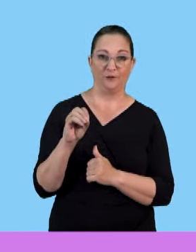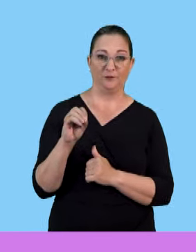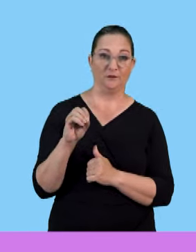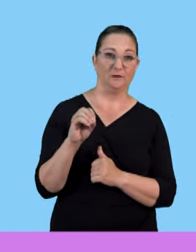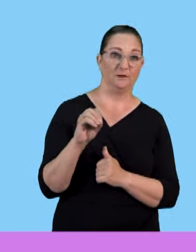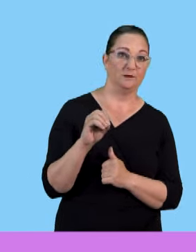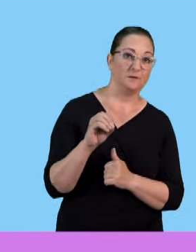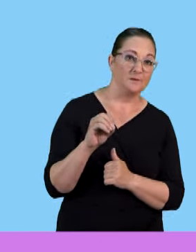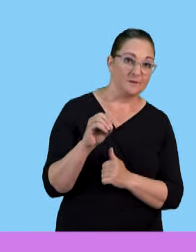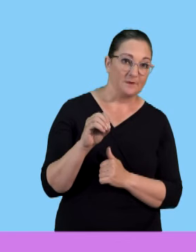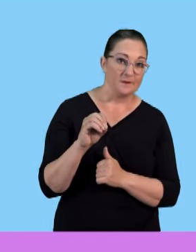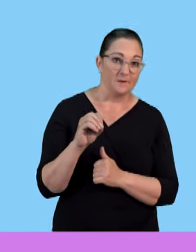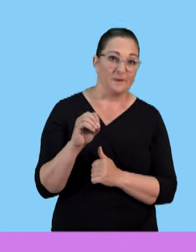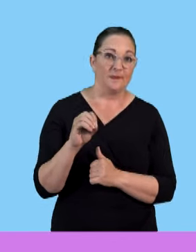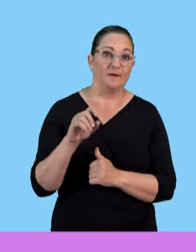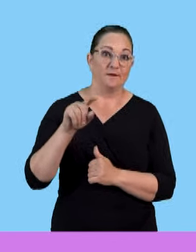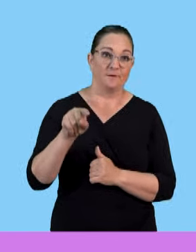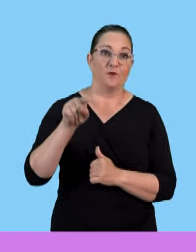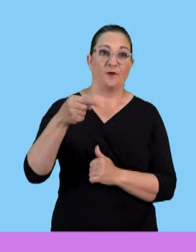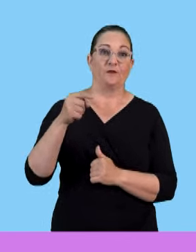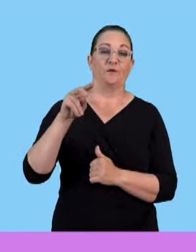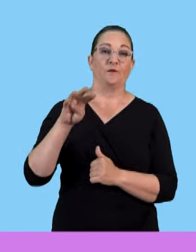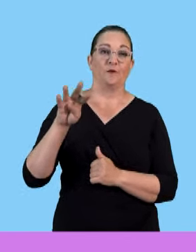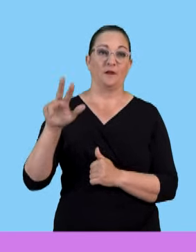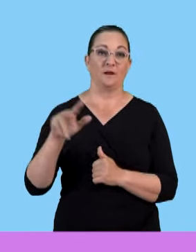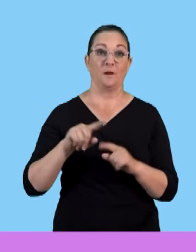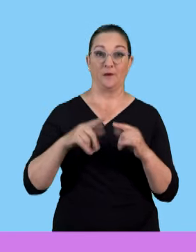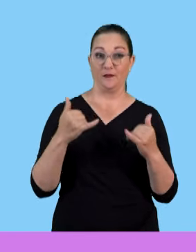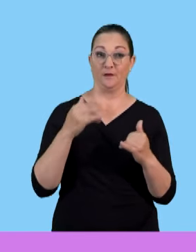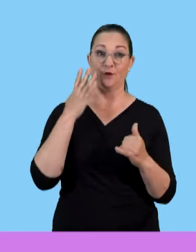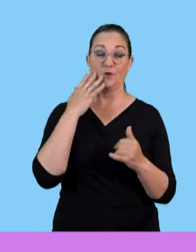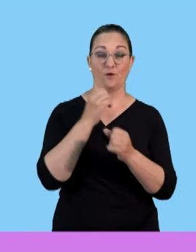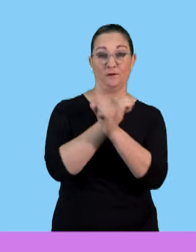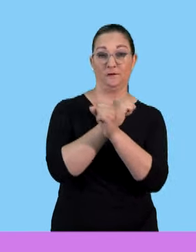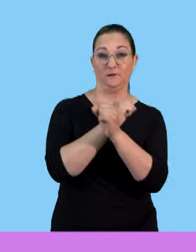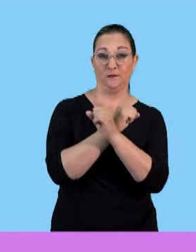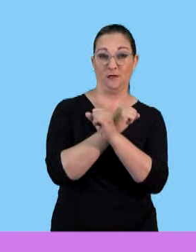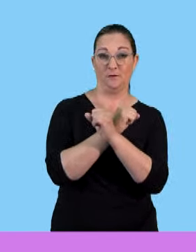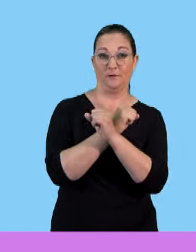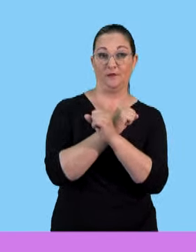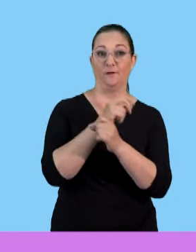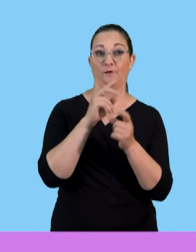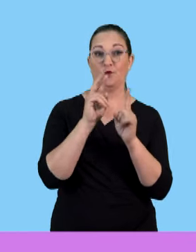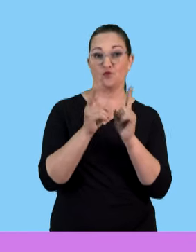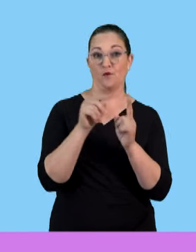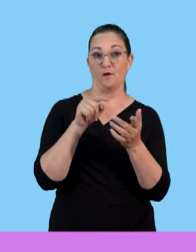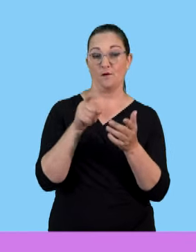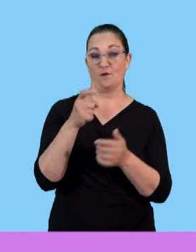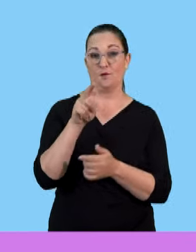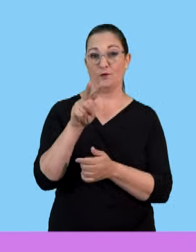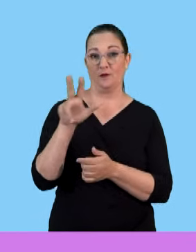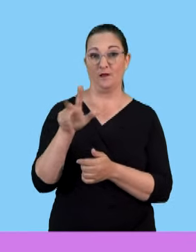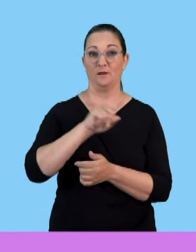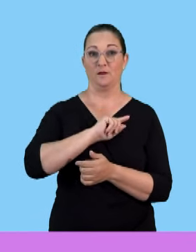240 rand 48. Right, so now when you multiply your 6 kiloliters by 12 rand 28, so this will give